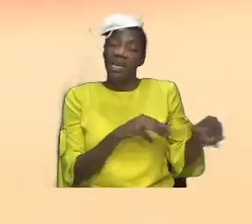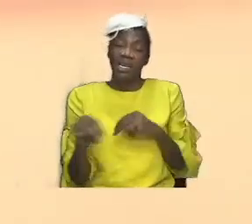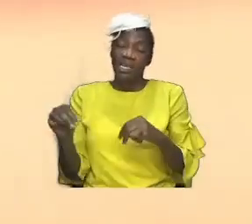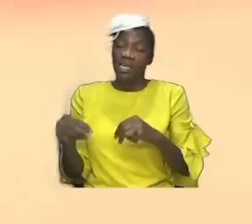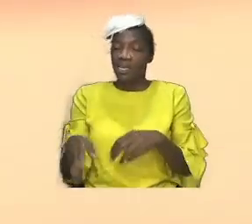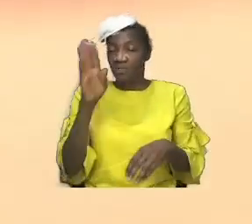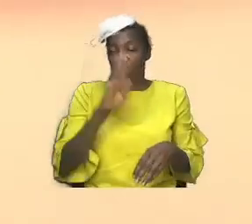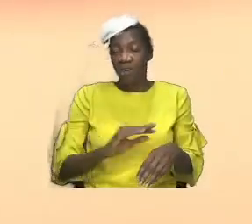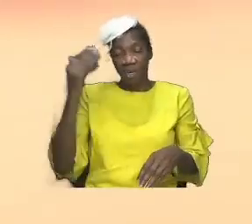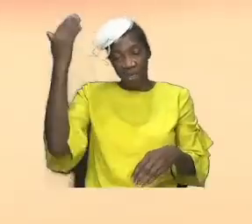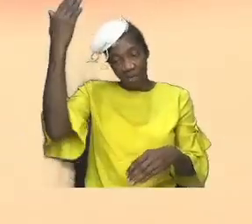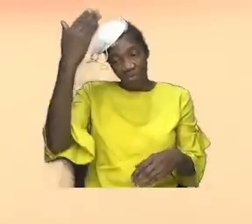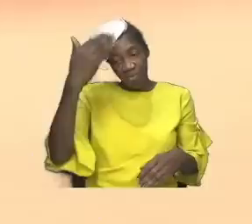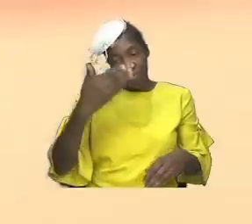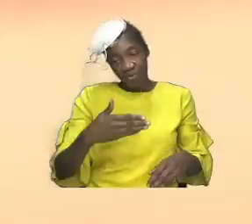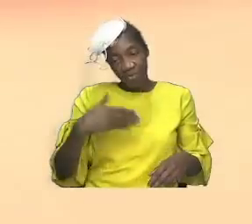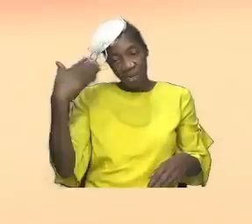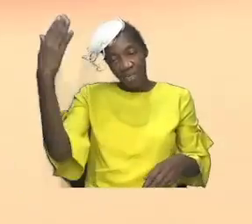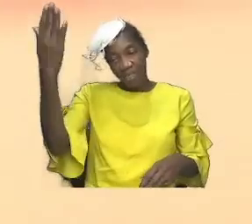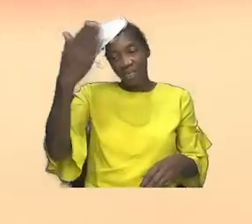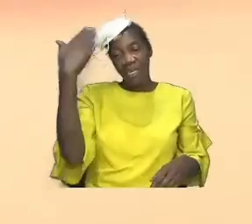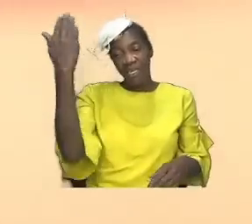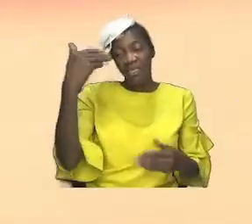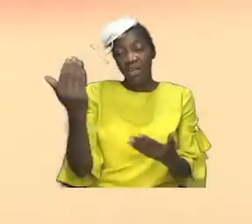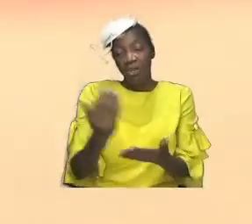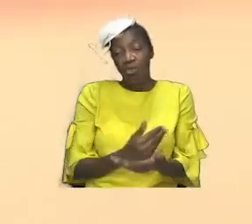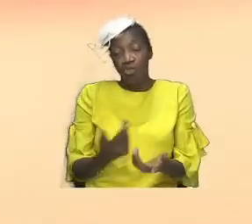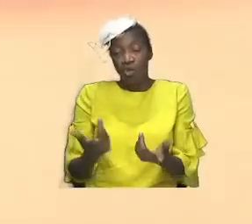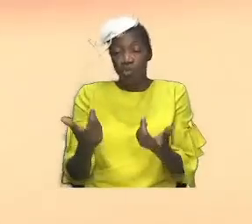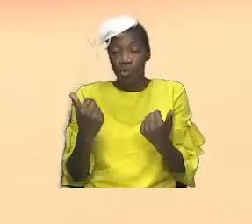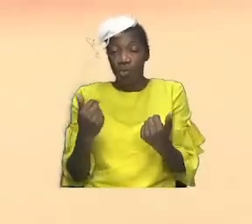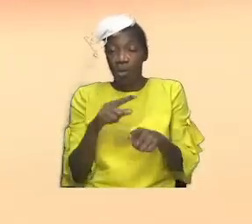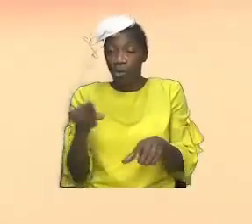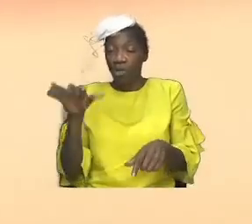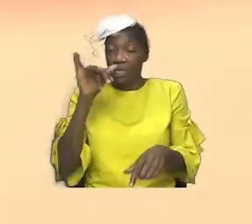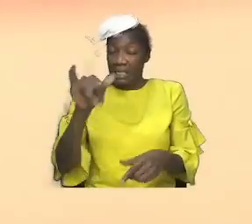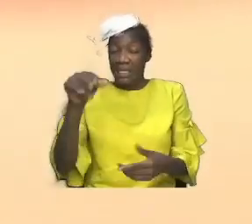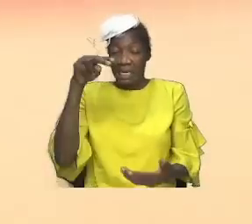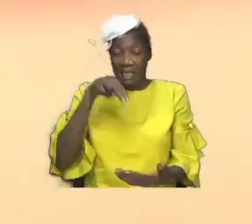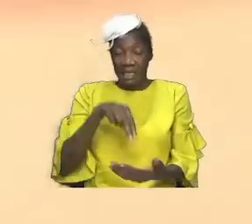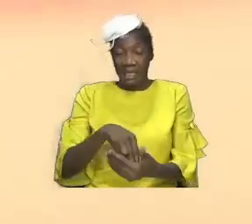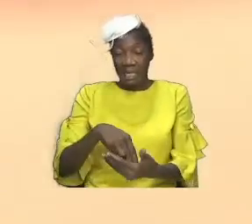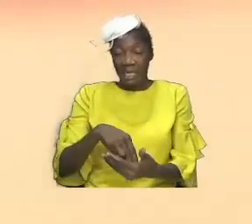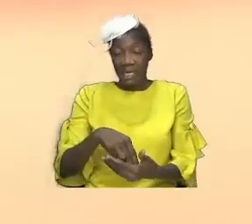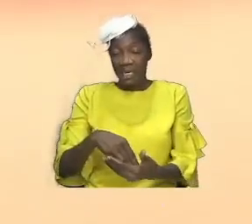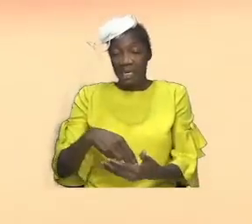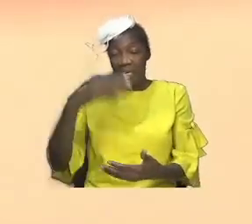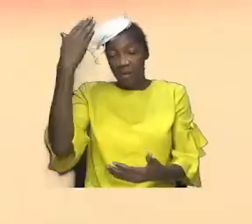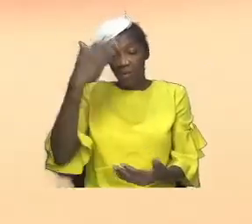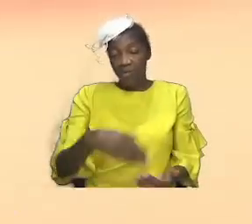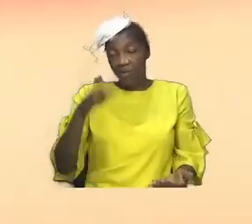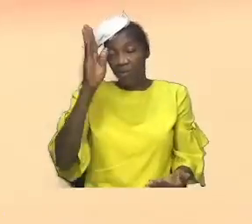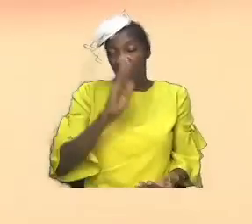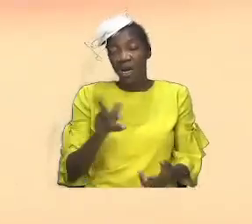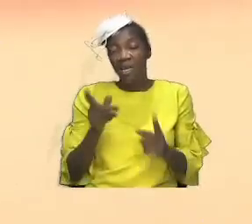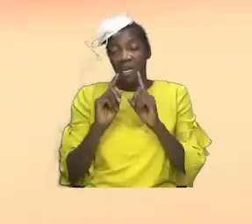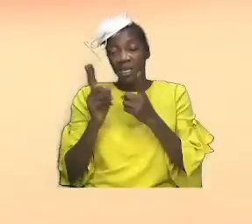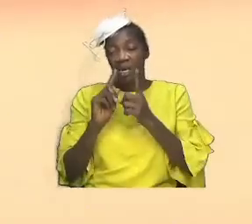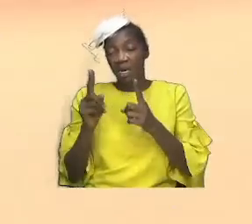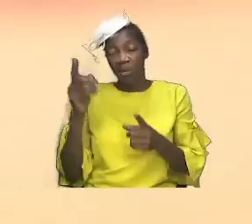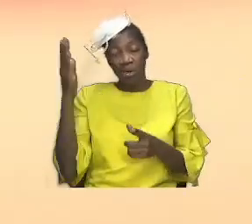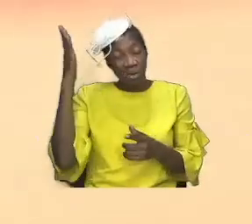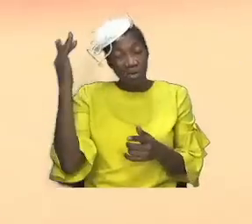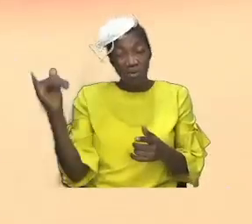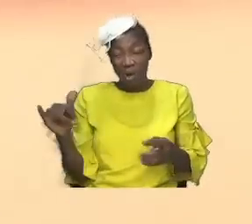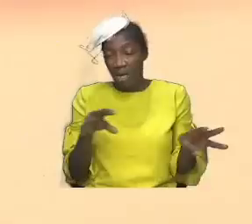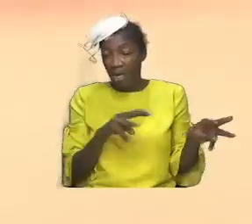come back, but we're going to still stand before the judgment seat, and we're going to talk about why we left. But I